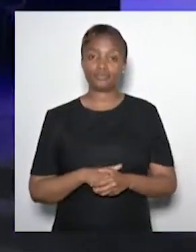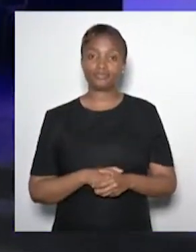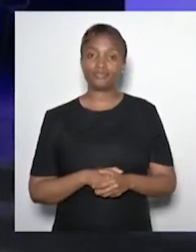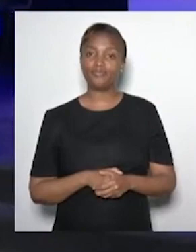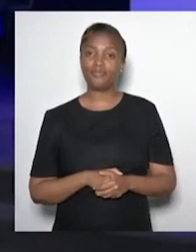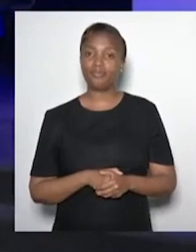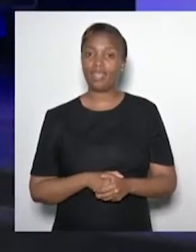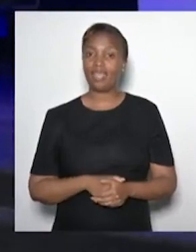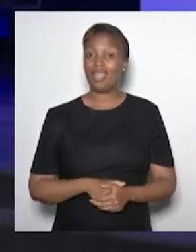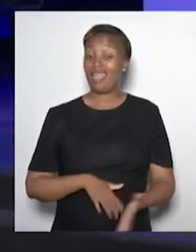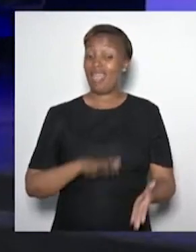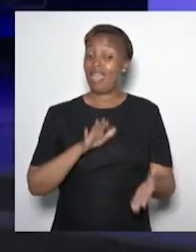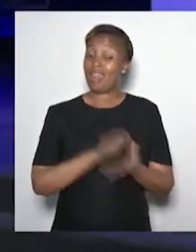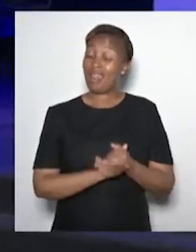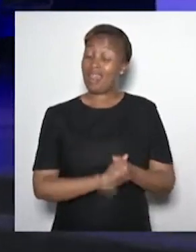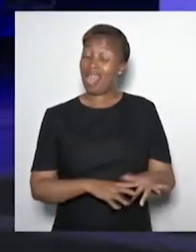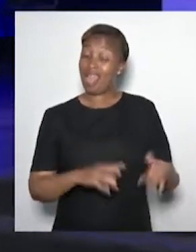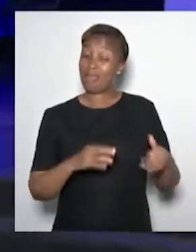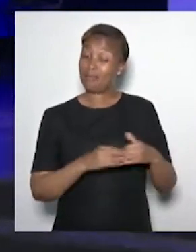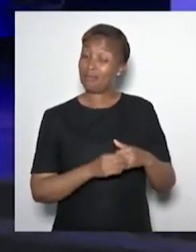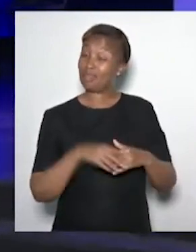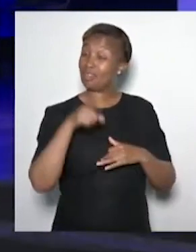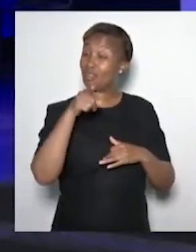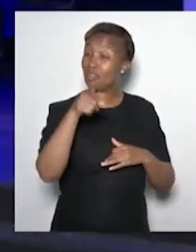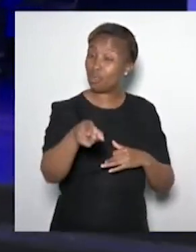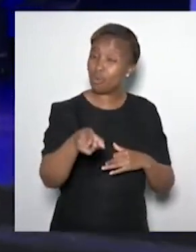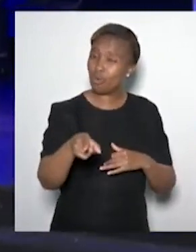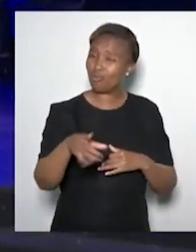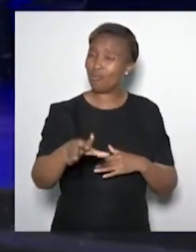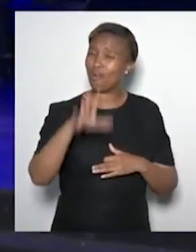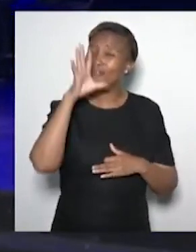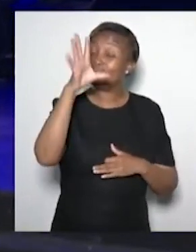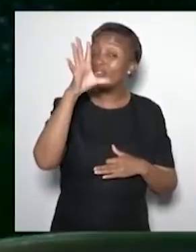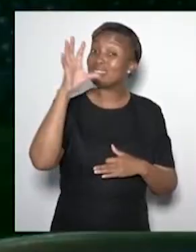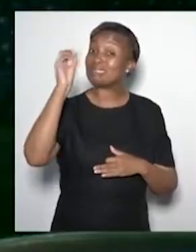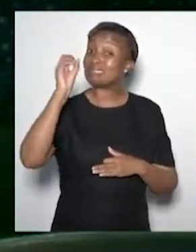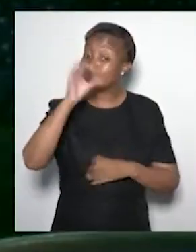And I have been married to you for 50 years.